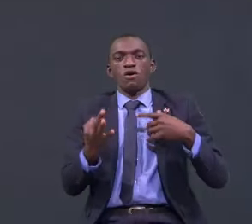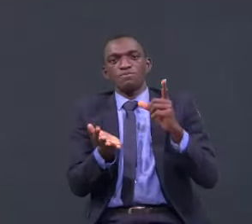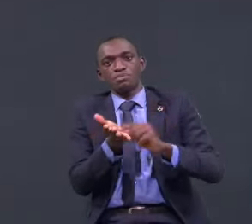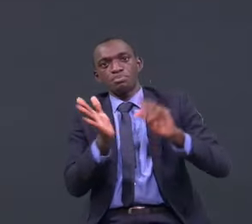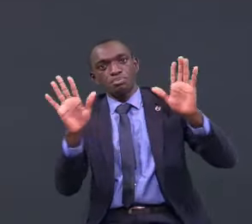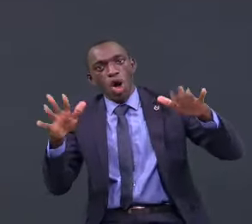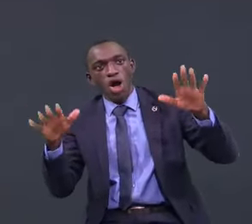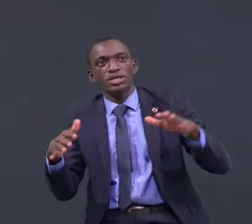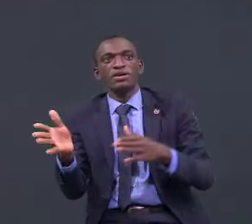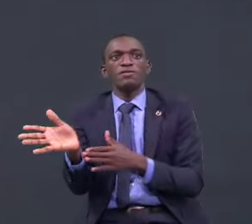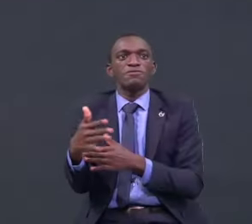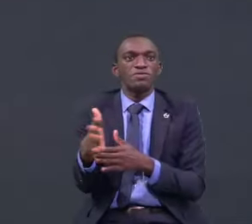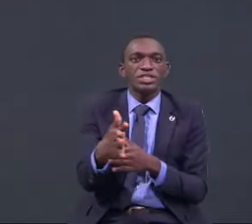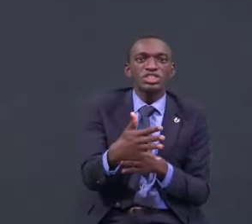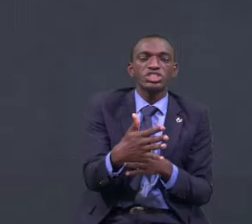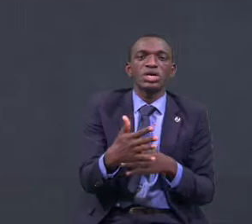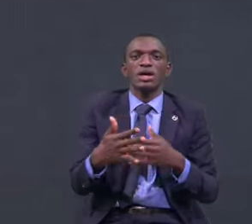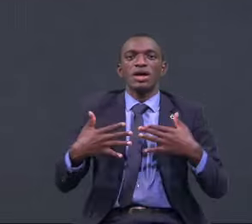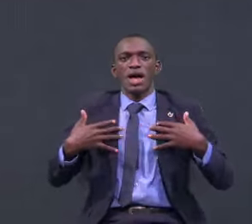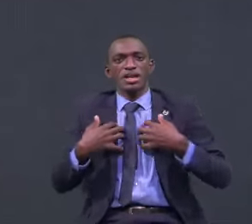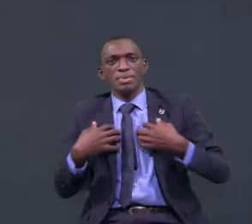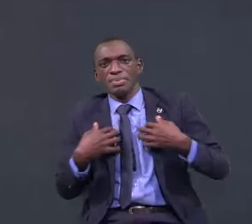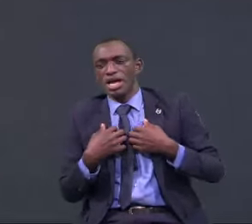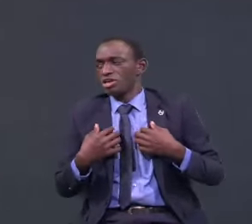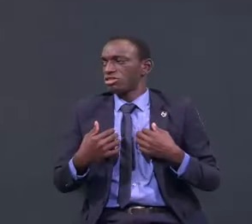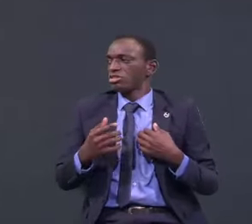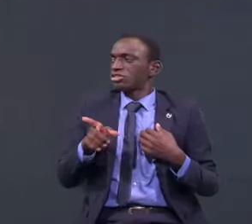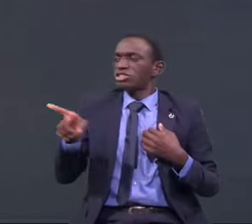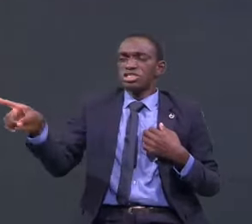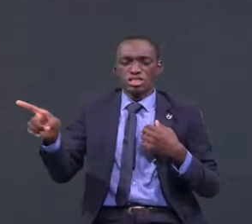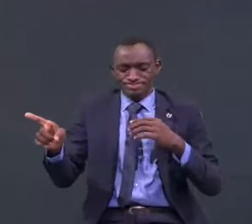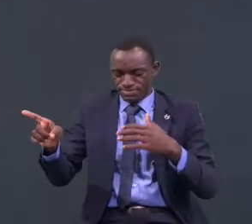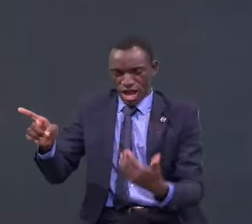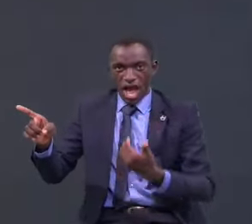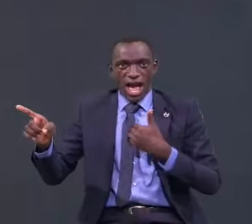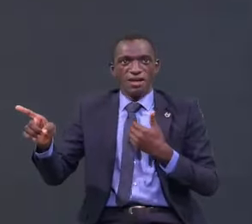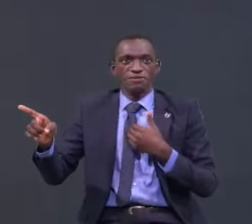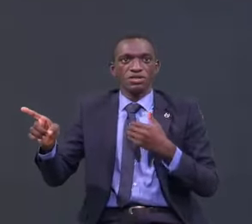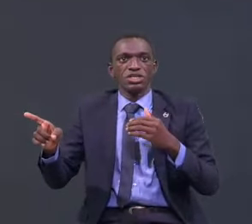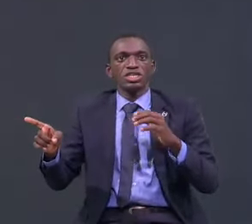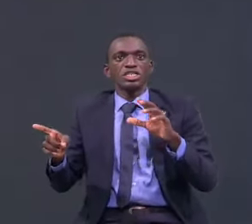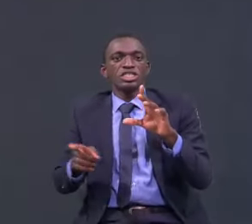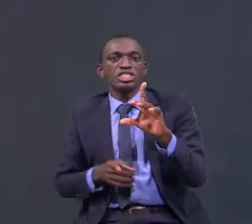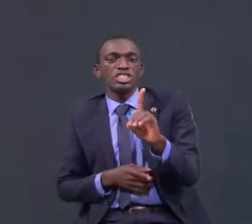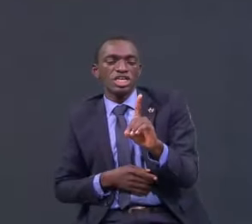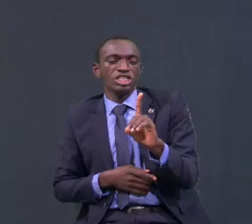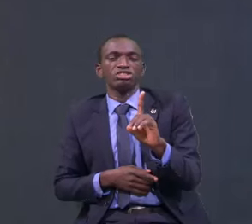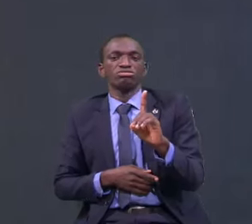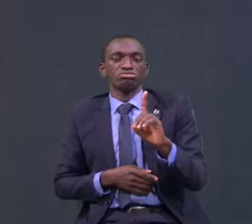a dictionary? Maybe we'll say a dictionary of all those creations of